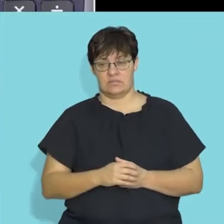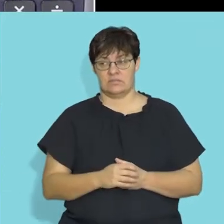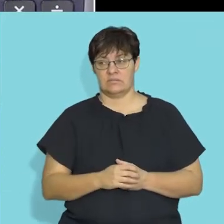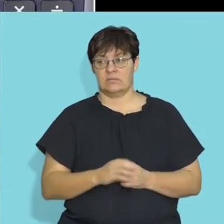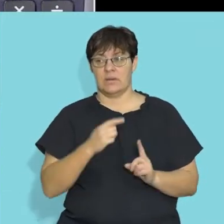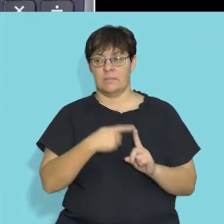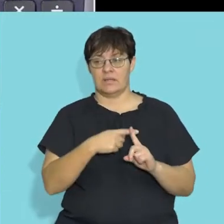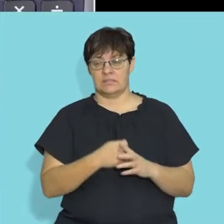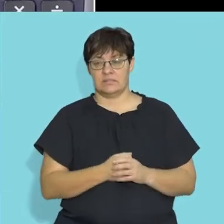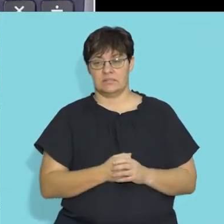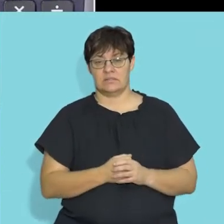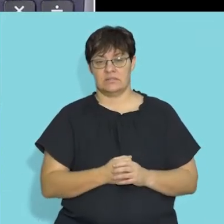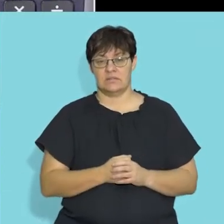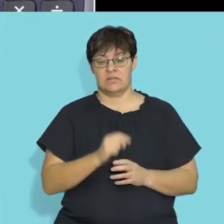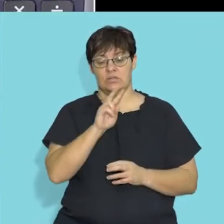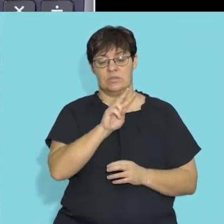70,000